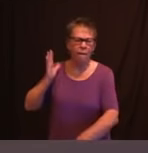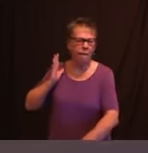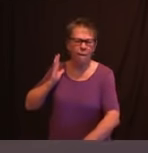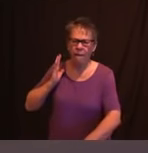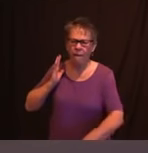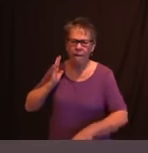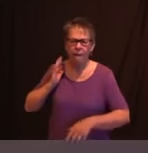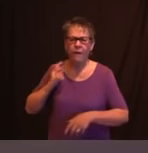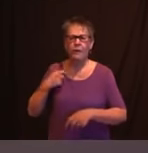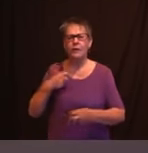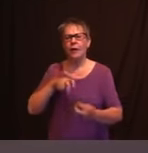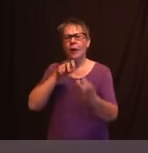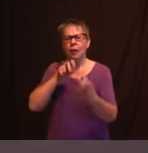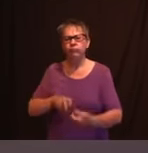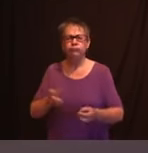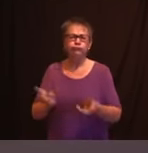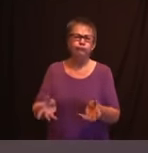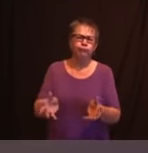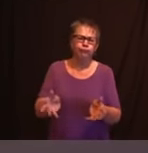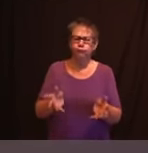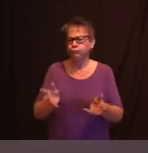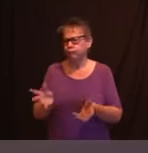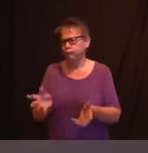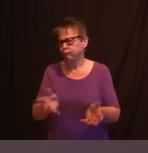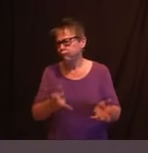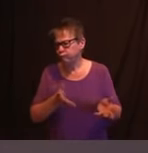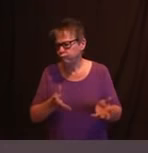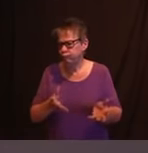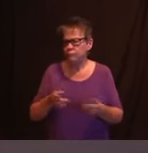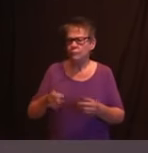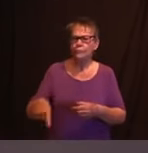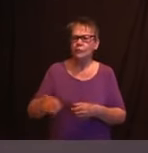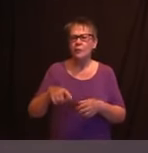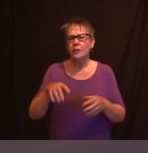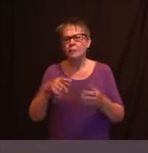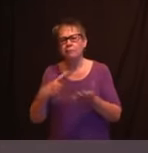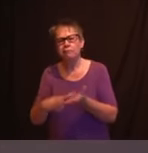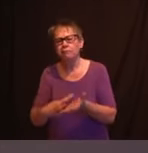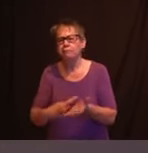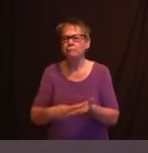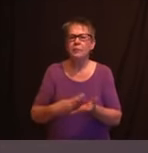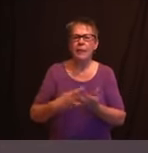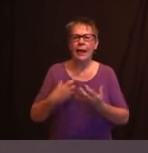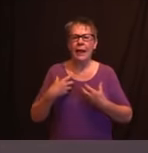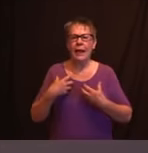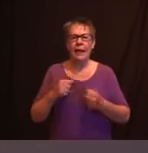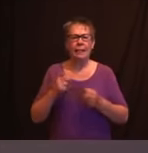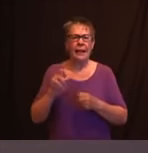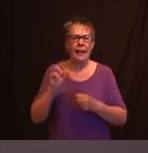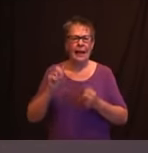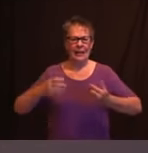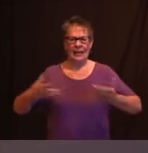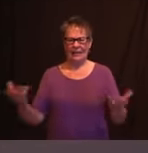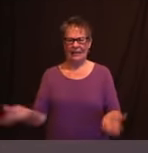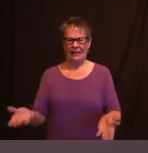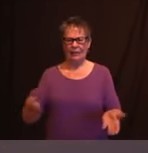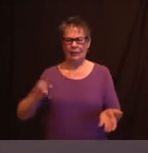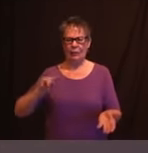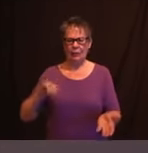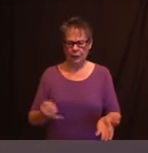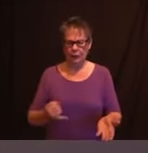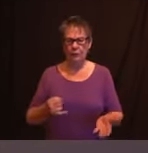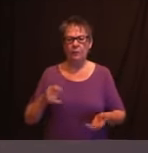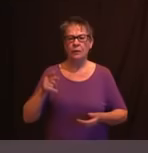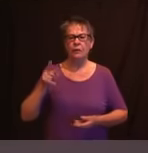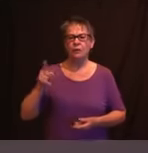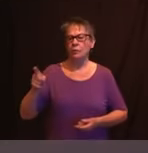and we talked about a lot of things, most importantly, health care in this state. She's the executive director of 1199 SEIU, United Healthcare